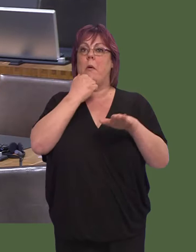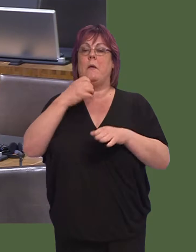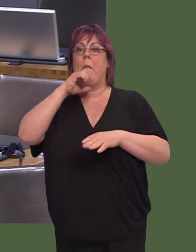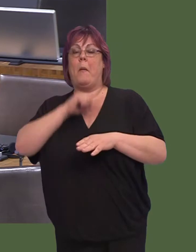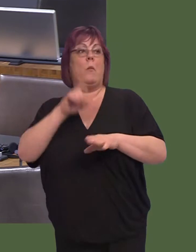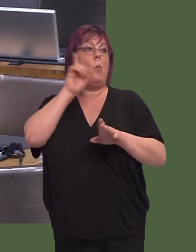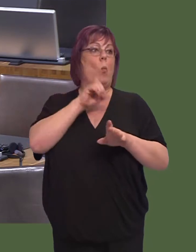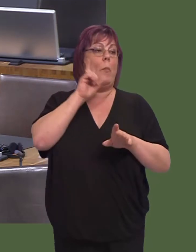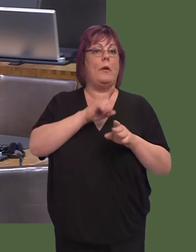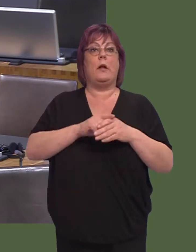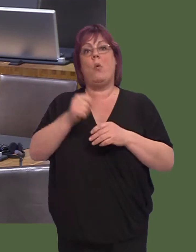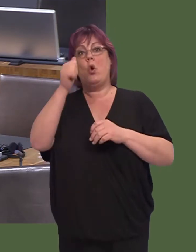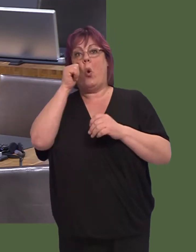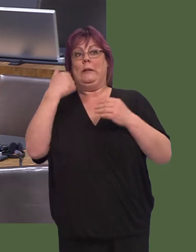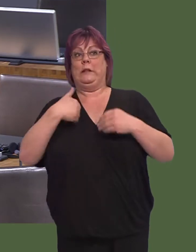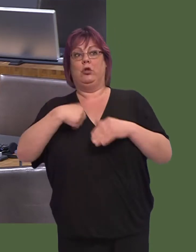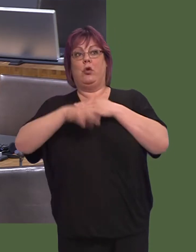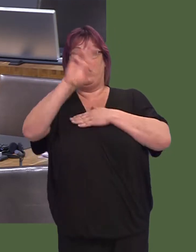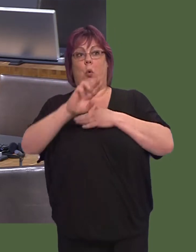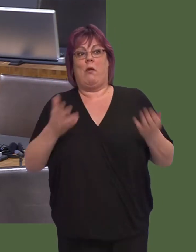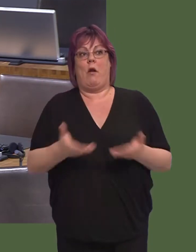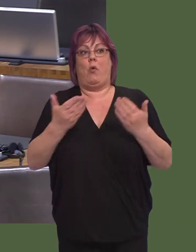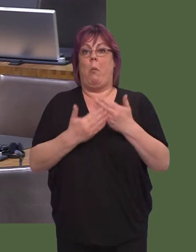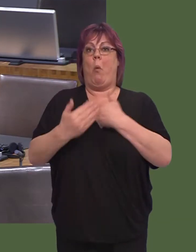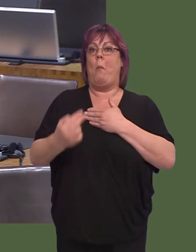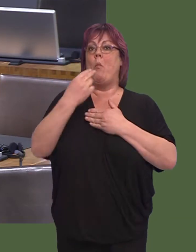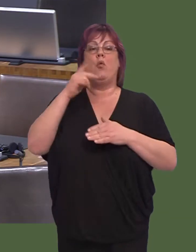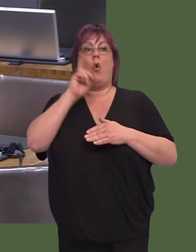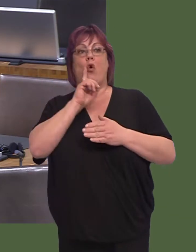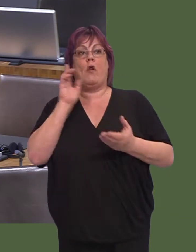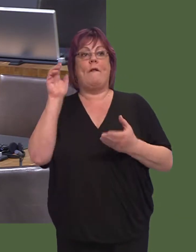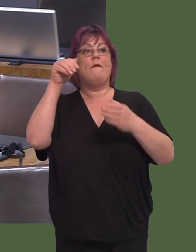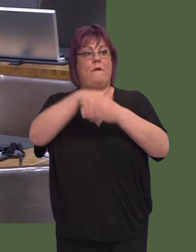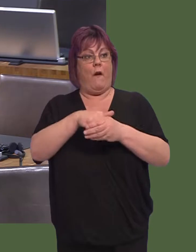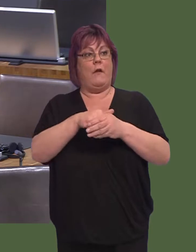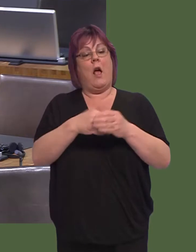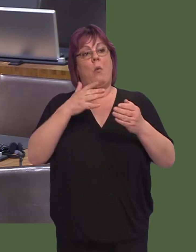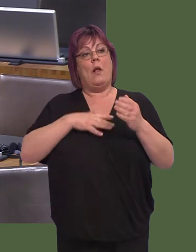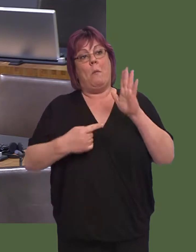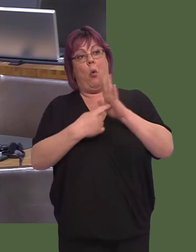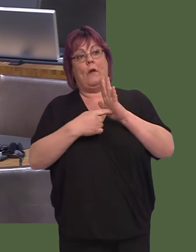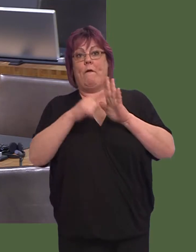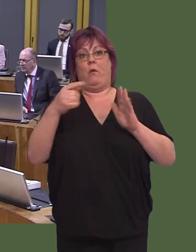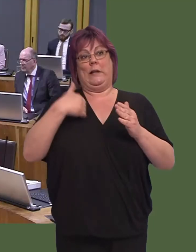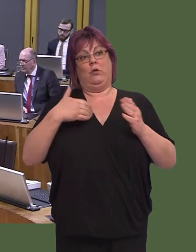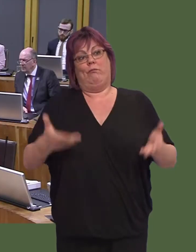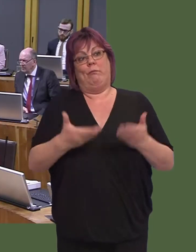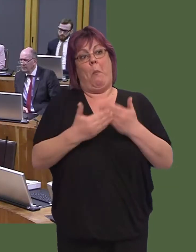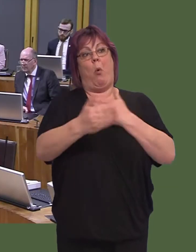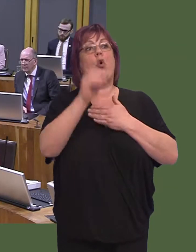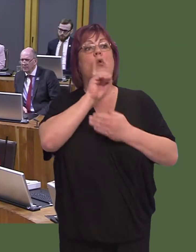big influence on young people's study choices, so it's essential that our schools are supported to enhance girls' experiences of STEM learning.